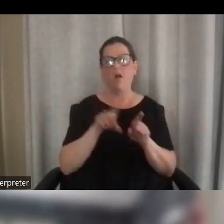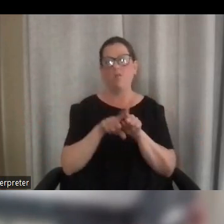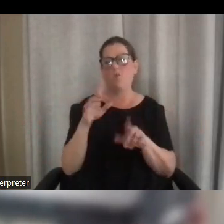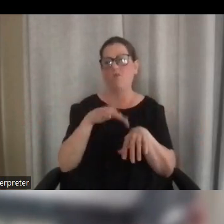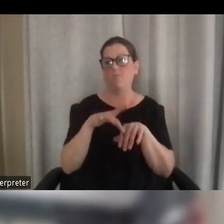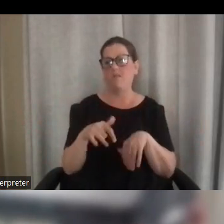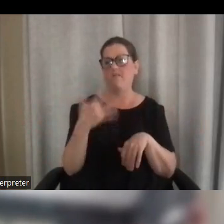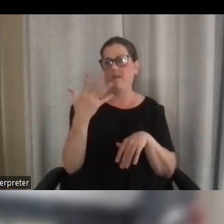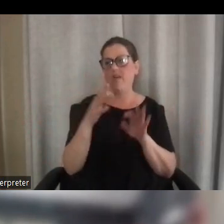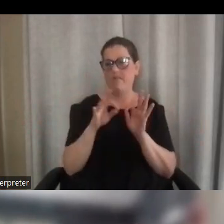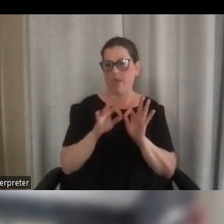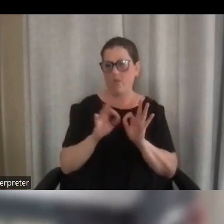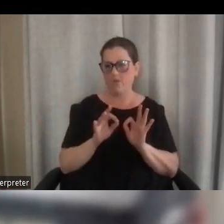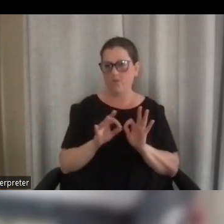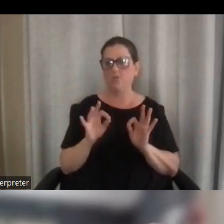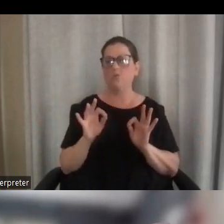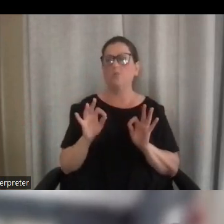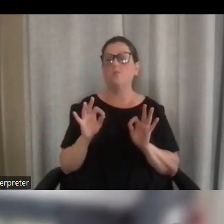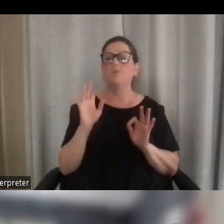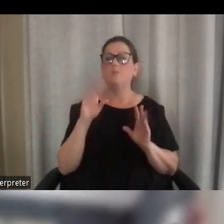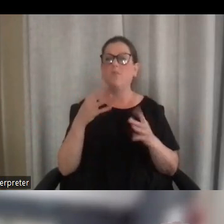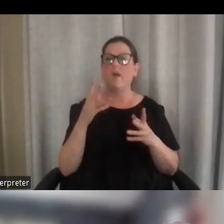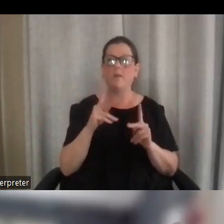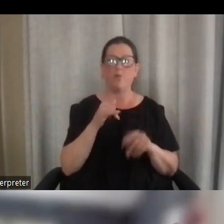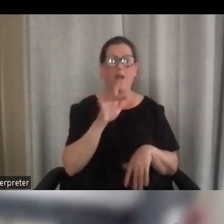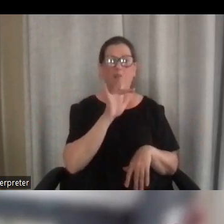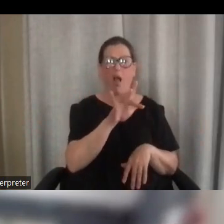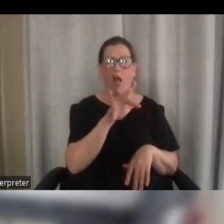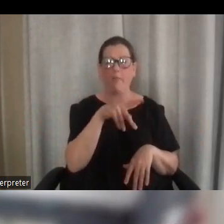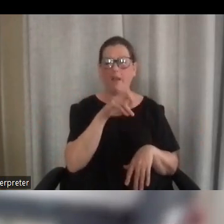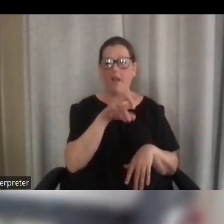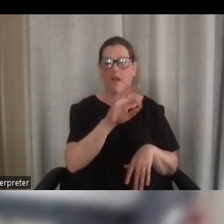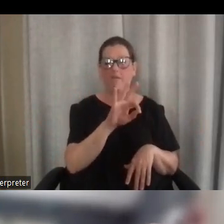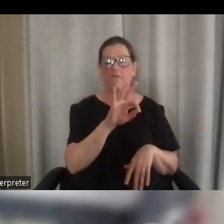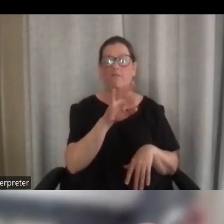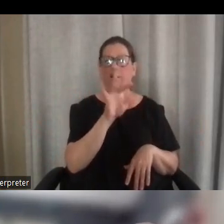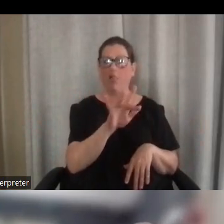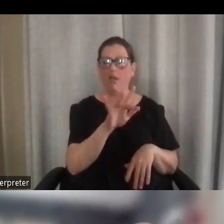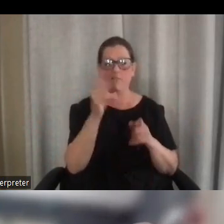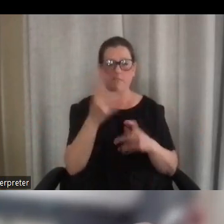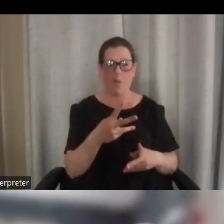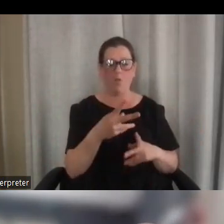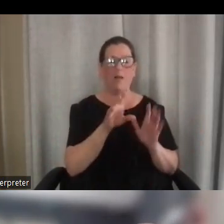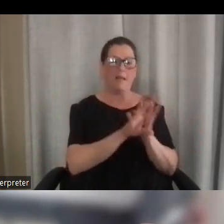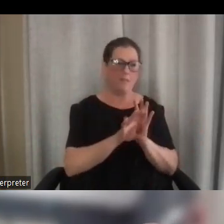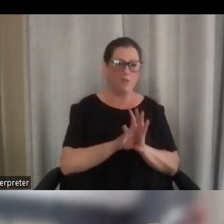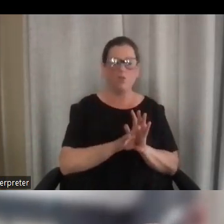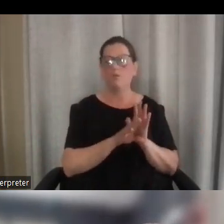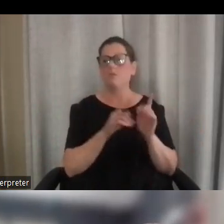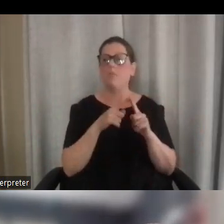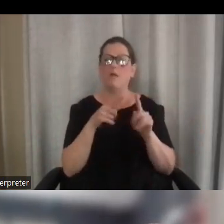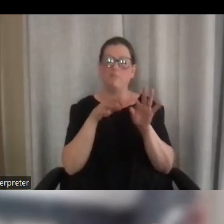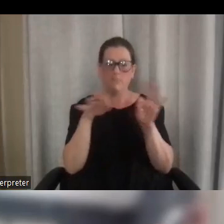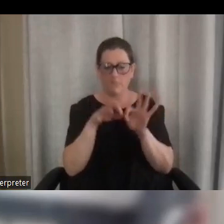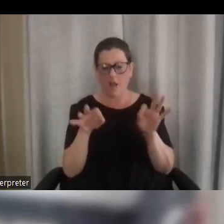provided people easy access to click right in the PDF and download the images and download scripts around how to post something